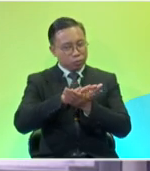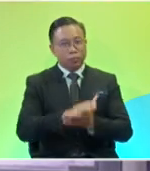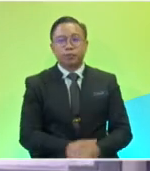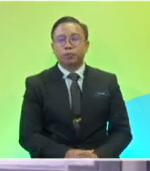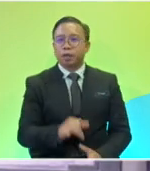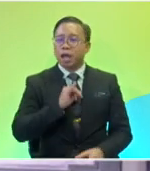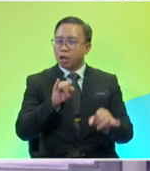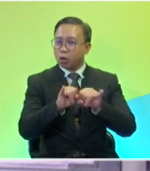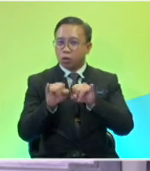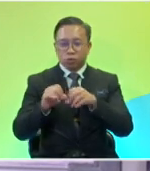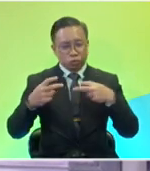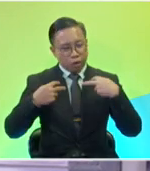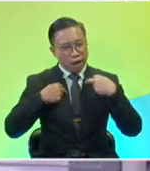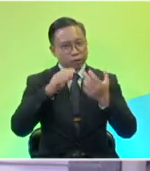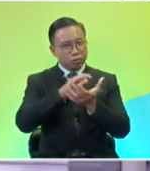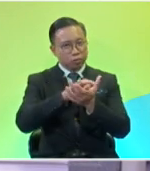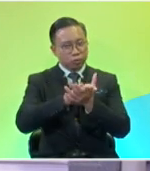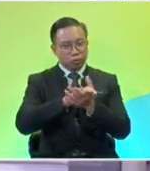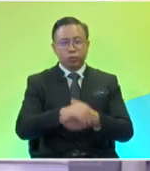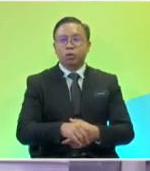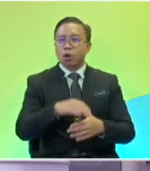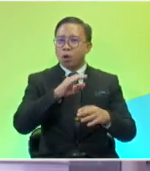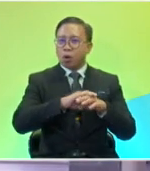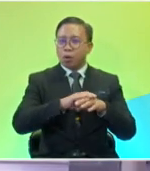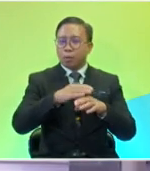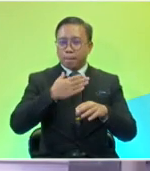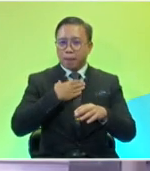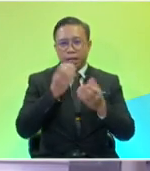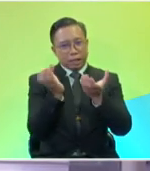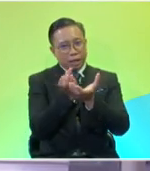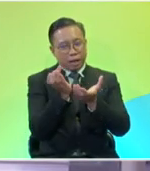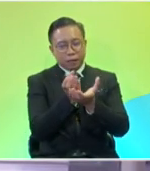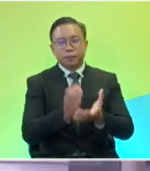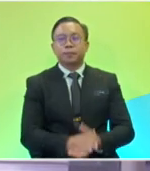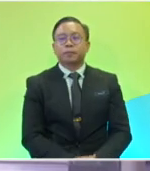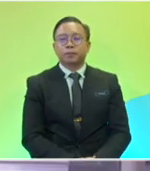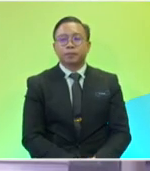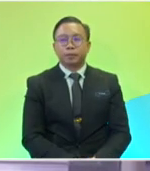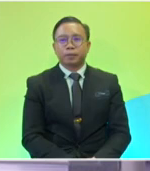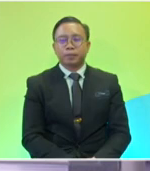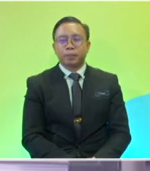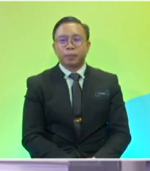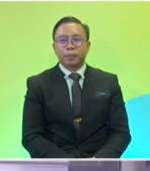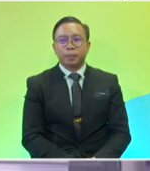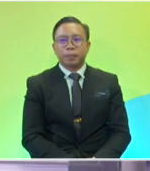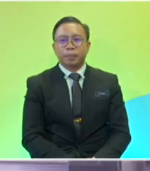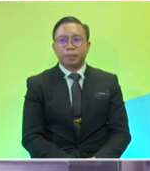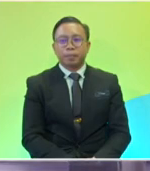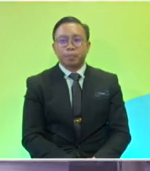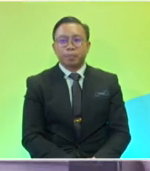I also have school on my bingo cards. Yes, okay. So let's put the marker card, right? The marker